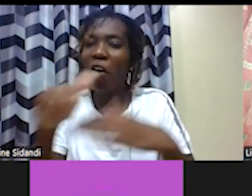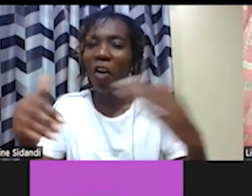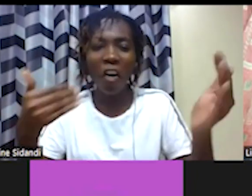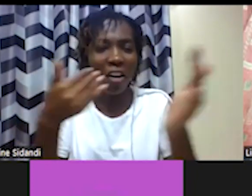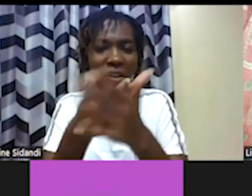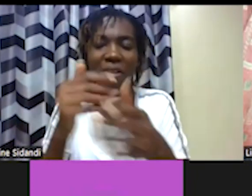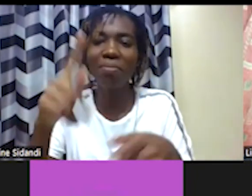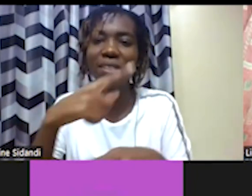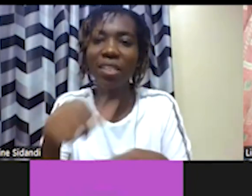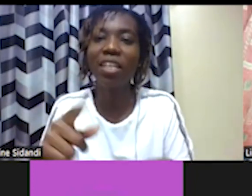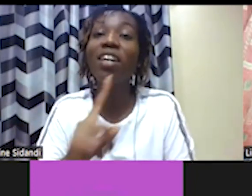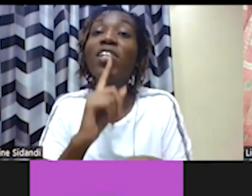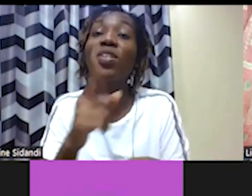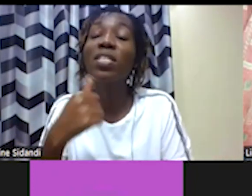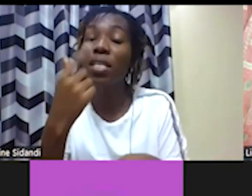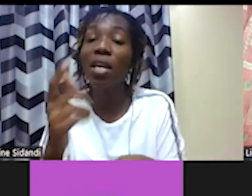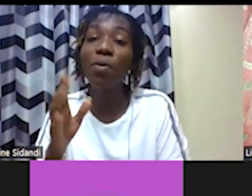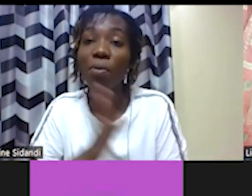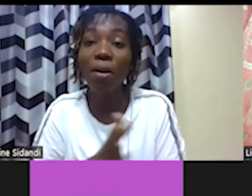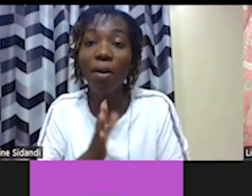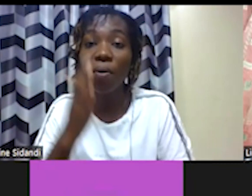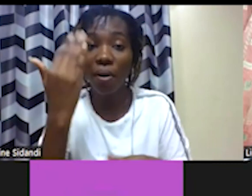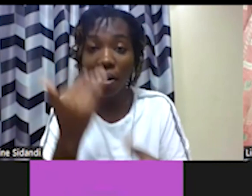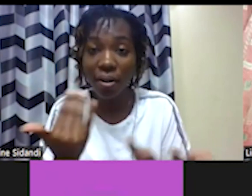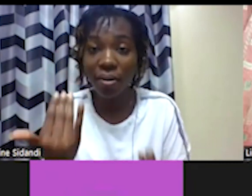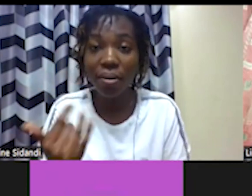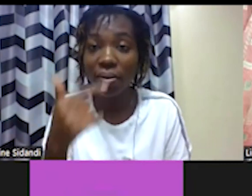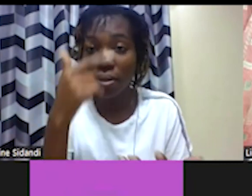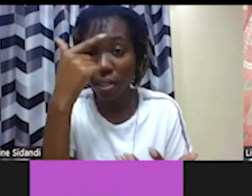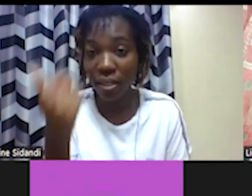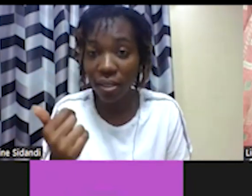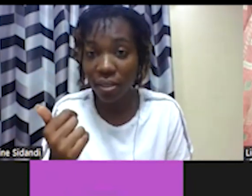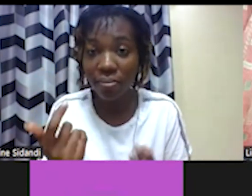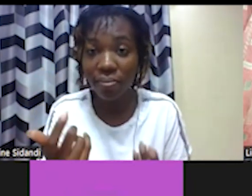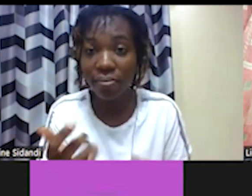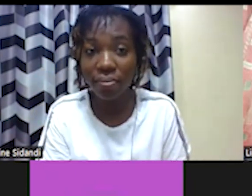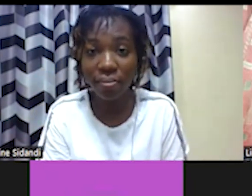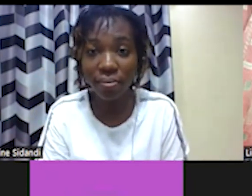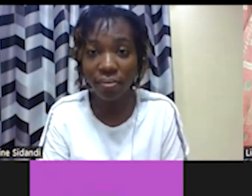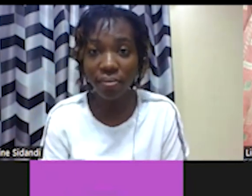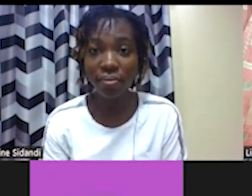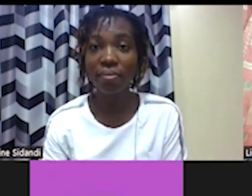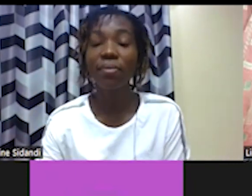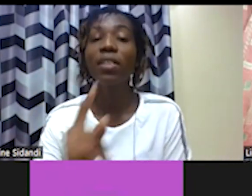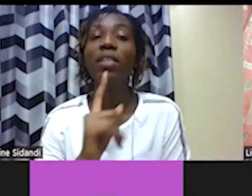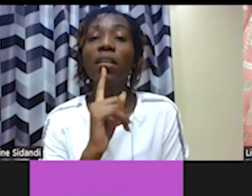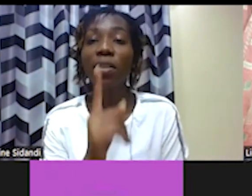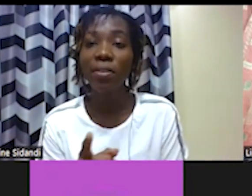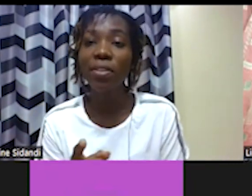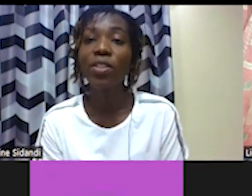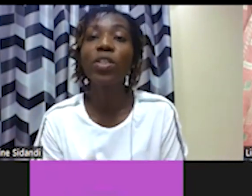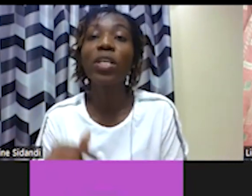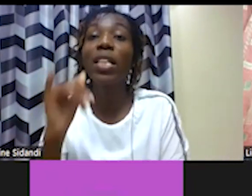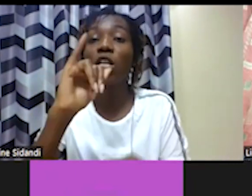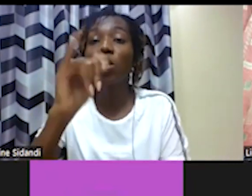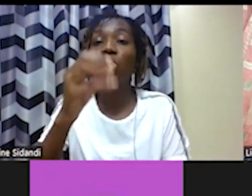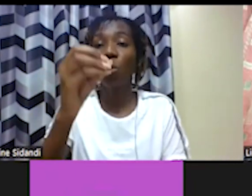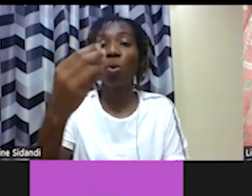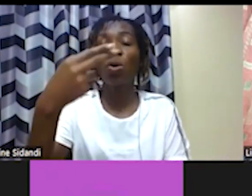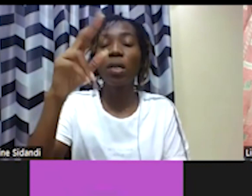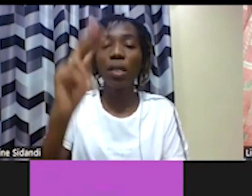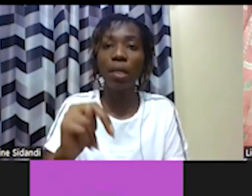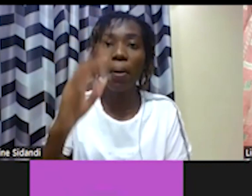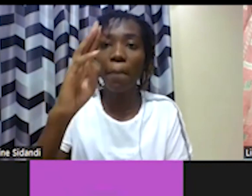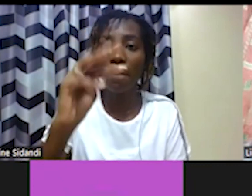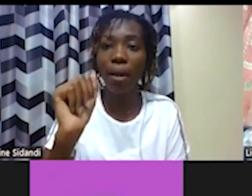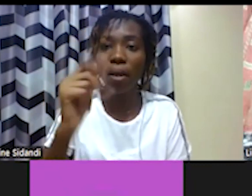I said, why they say it is women? I gave the example now of the monkeys. Yeah, and this is found in the book by John Maxwell,